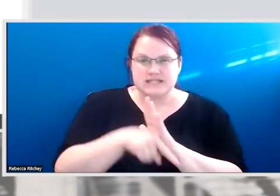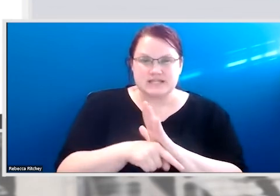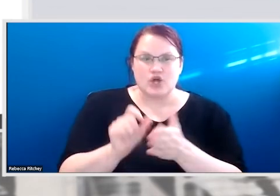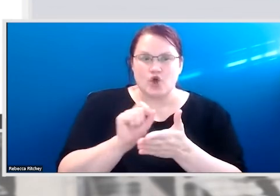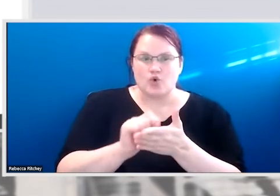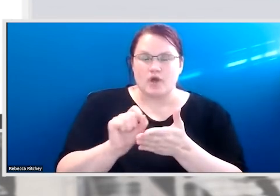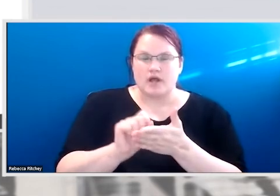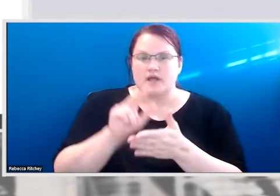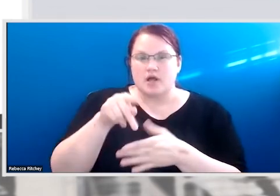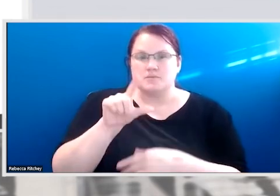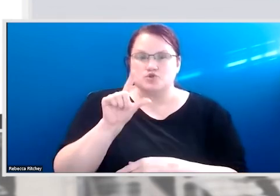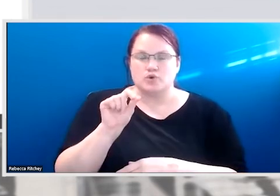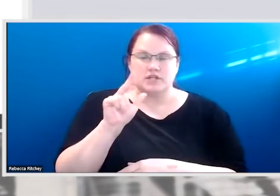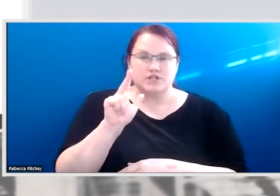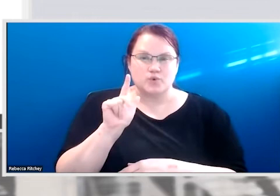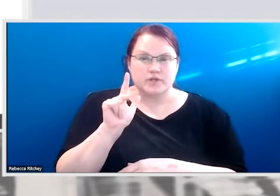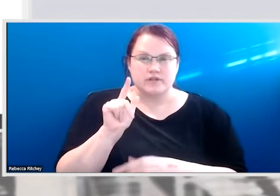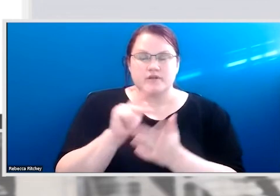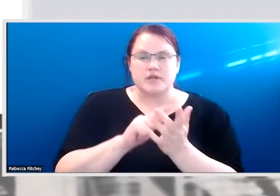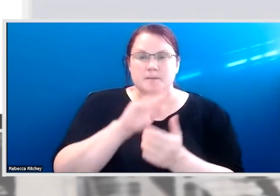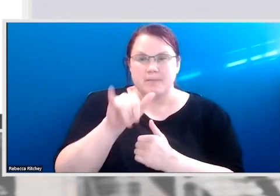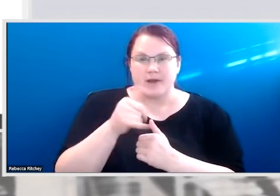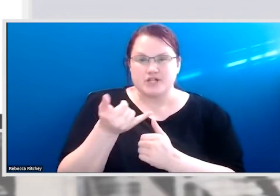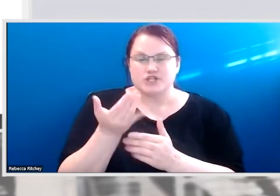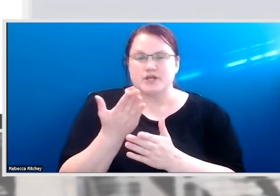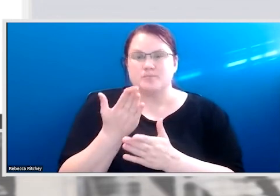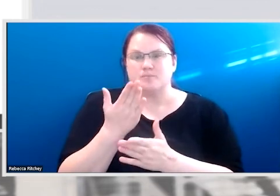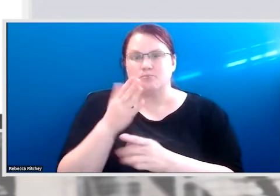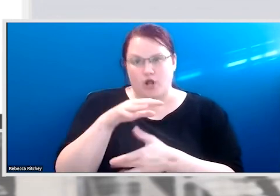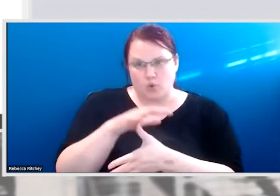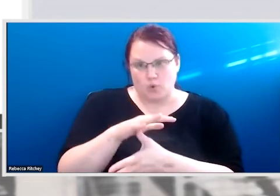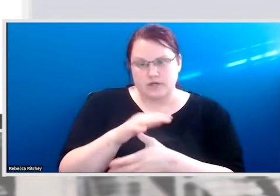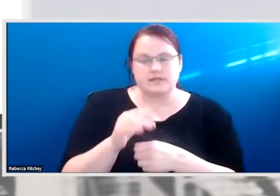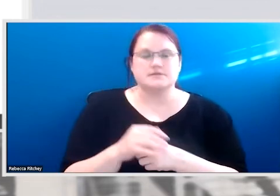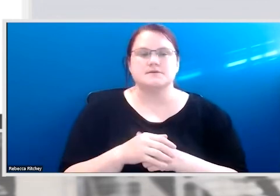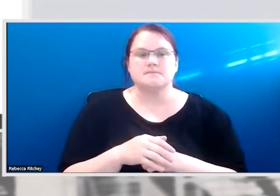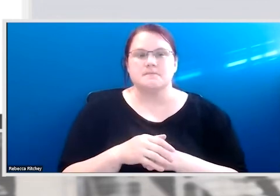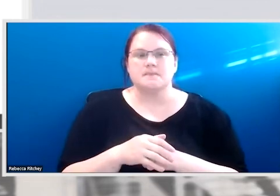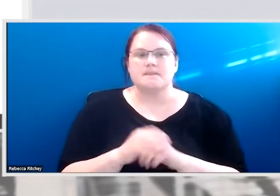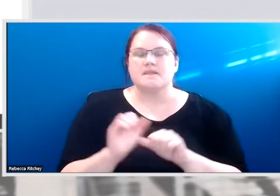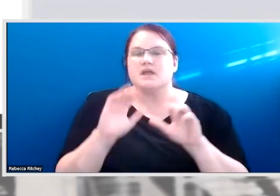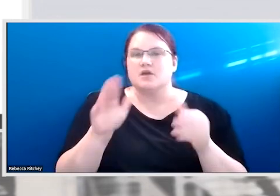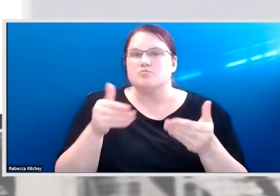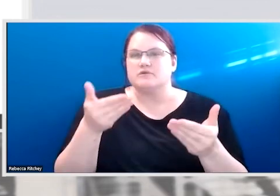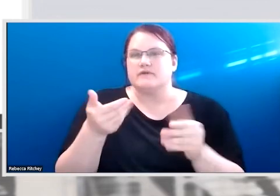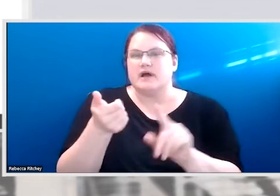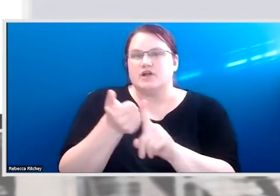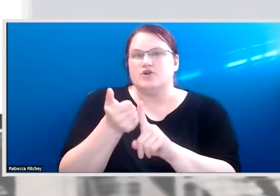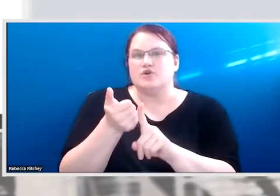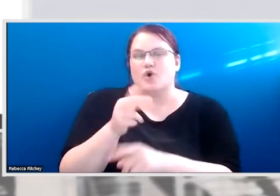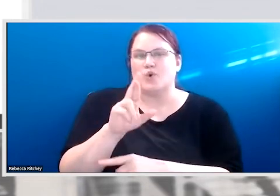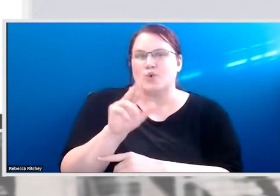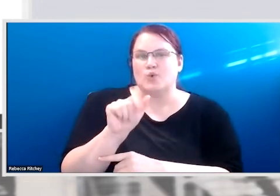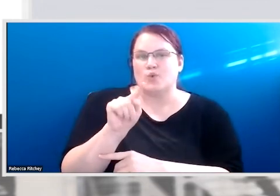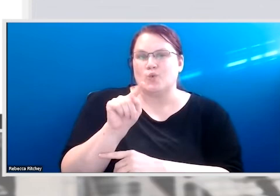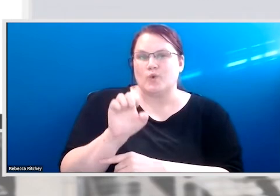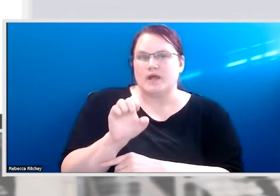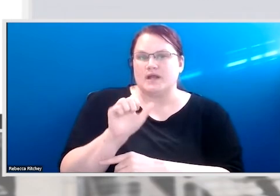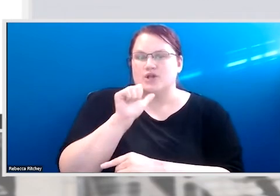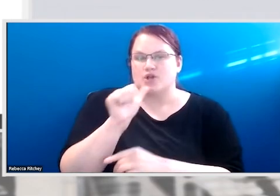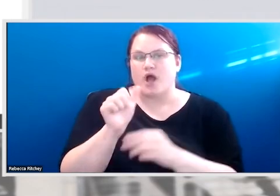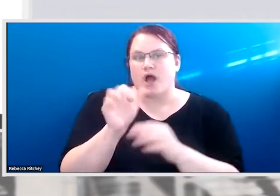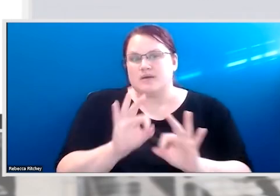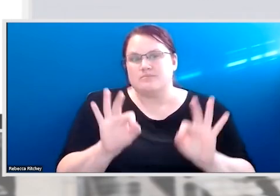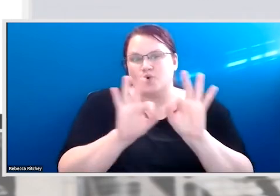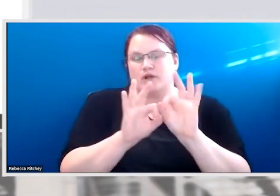mayor's 2023 capital budget priorities. And then you can provide your own kind of rating on them on a scale of not important to very